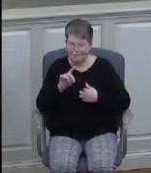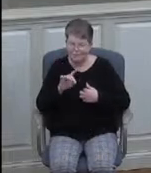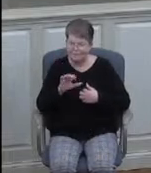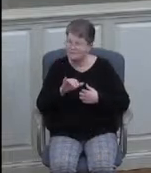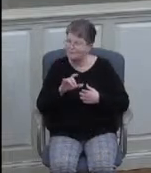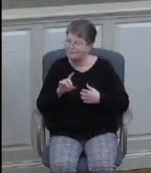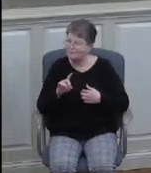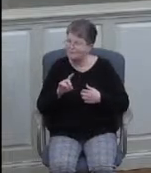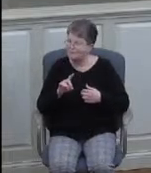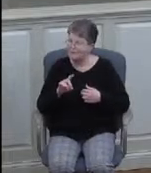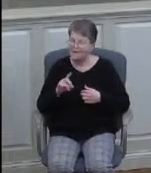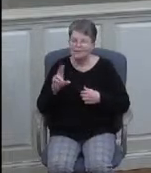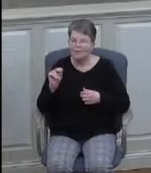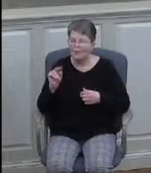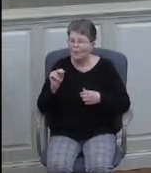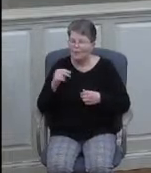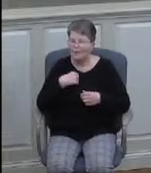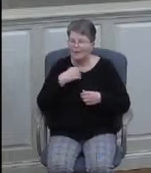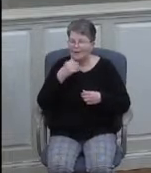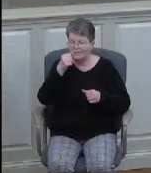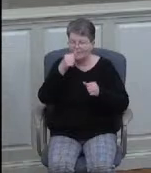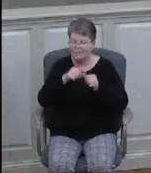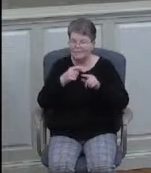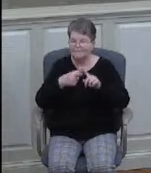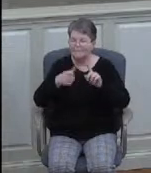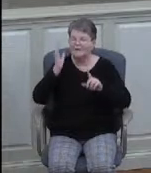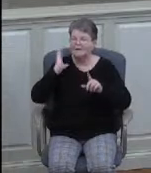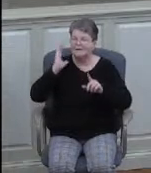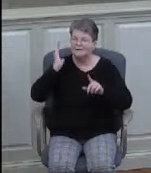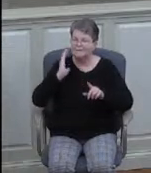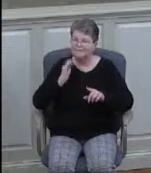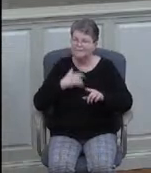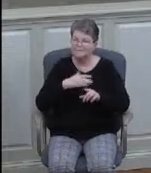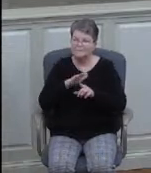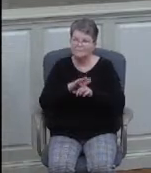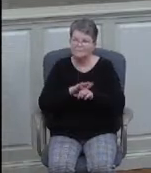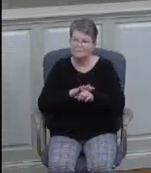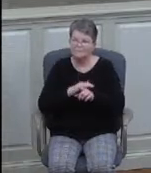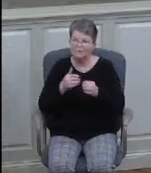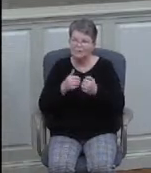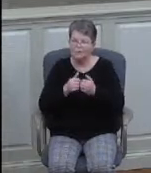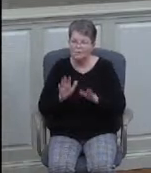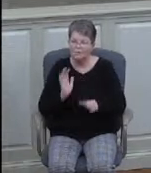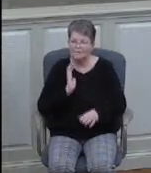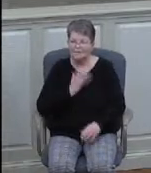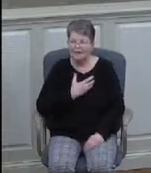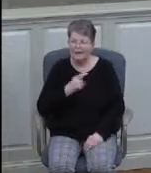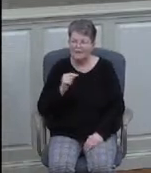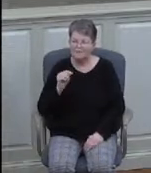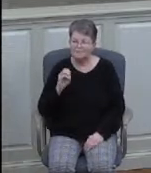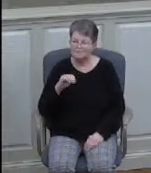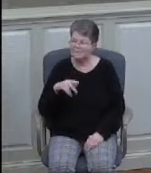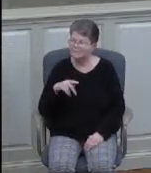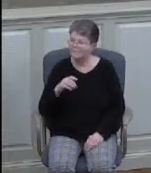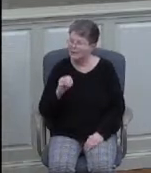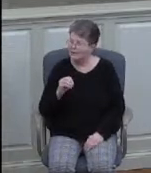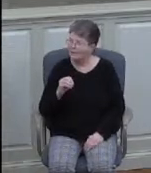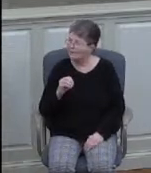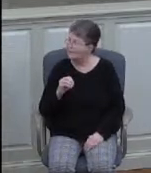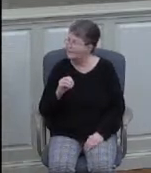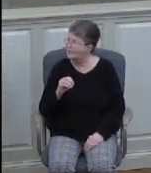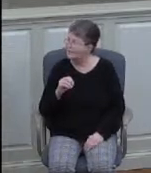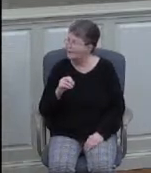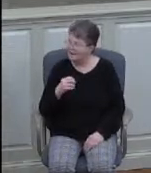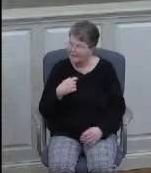from the back in the day. Ah. We're slowly losing our tempo here. We had one? Yeah. Well,